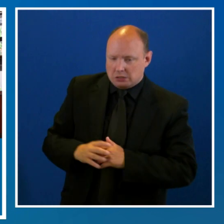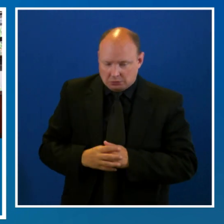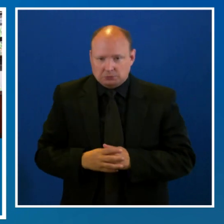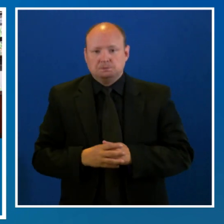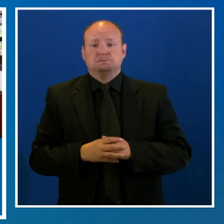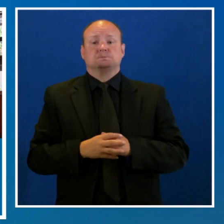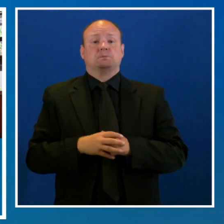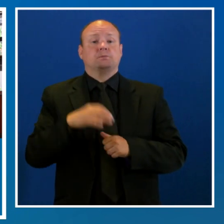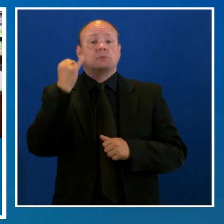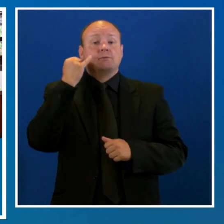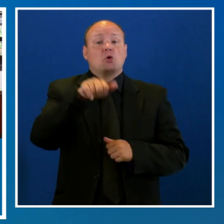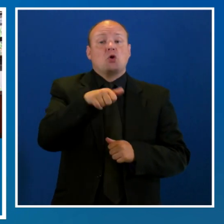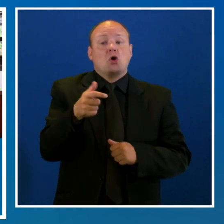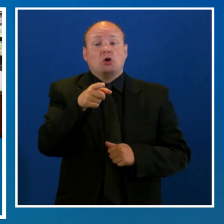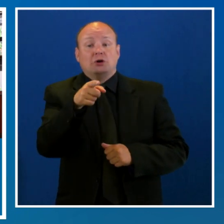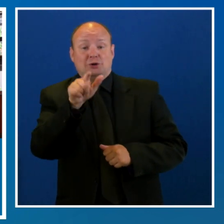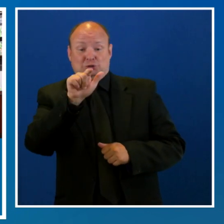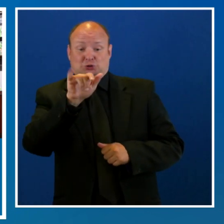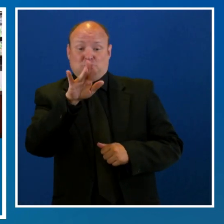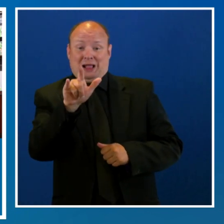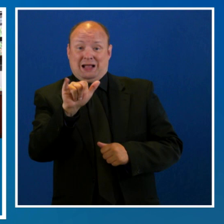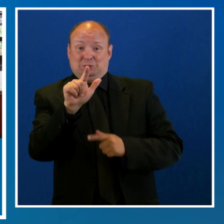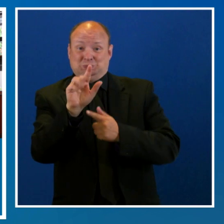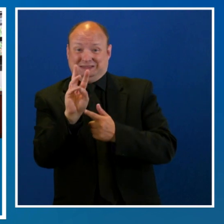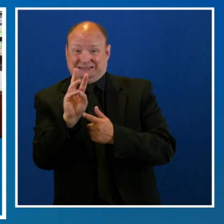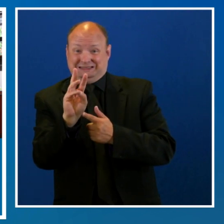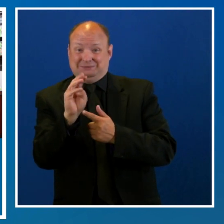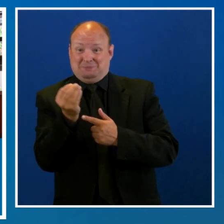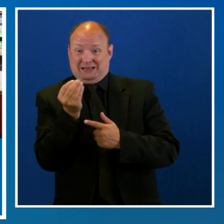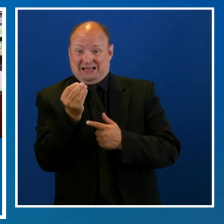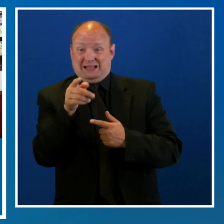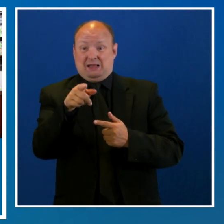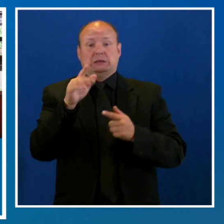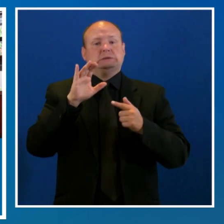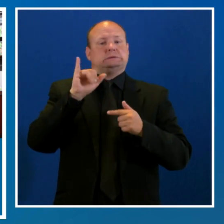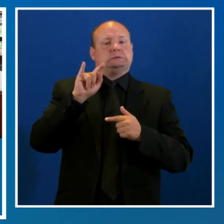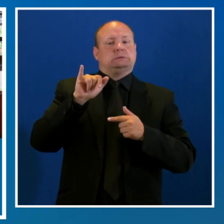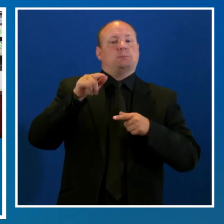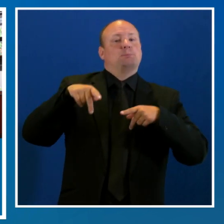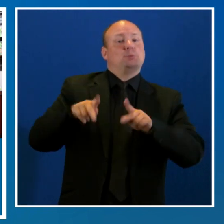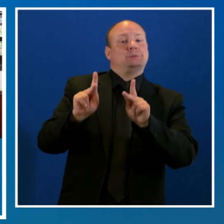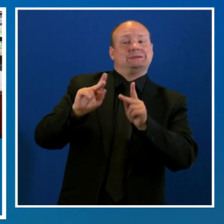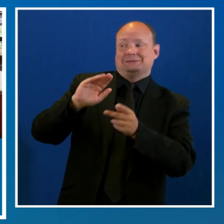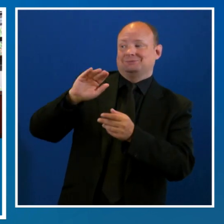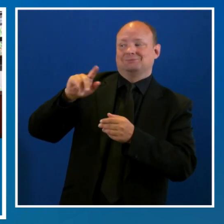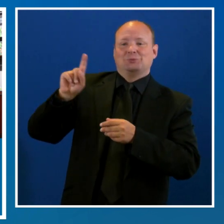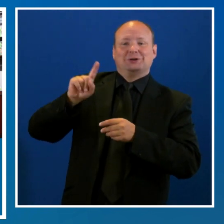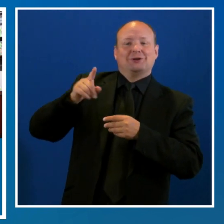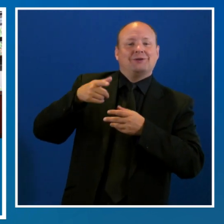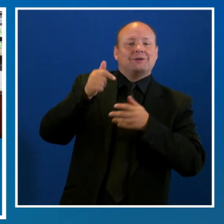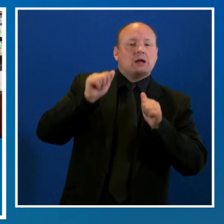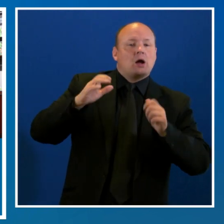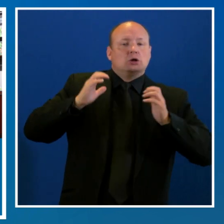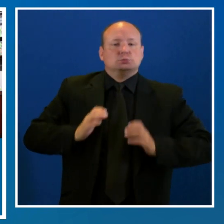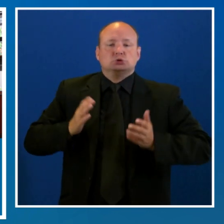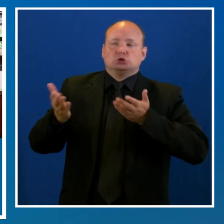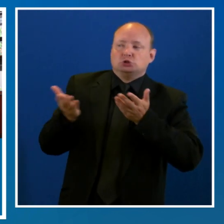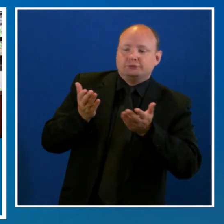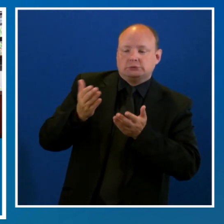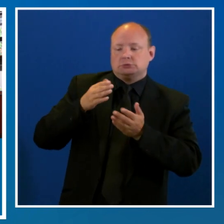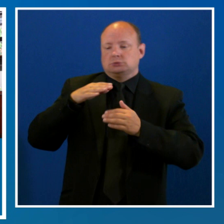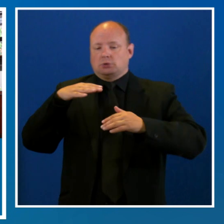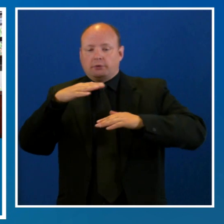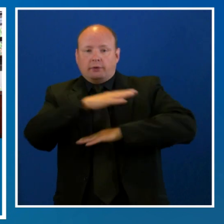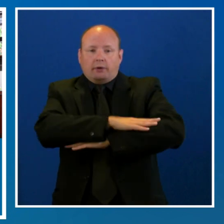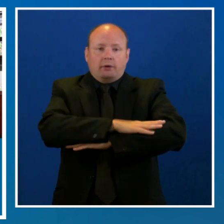July 26th, the city's Permit Center and Customer Service Desk here at City Hall will reopen with limited